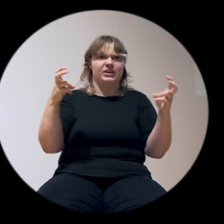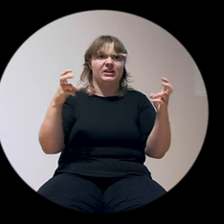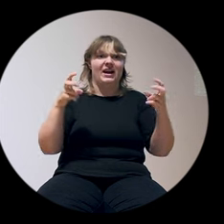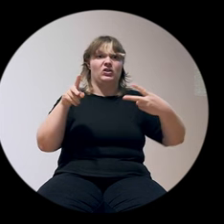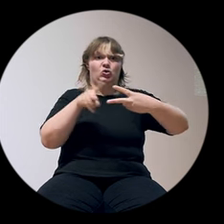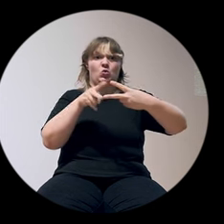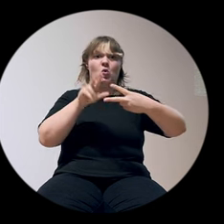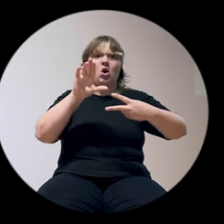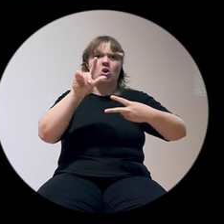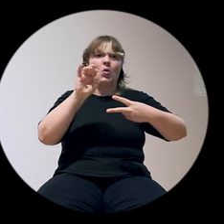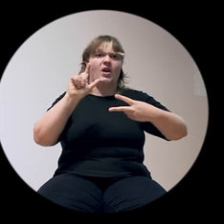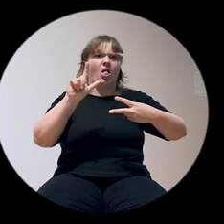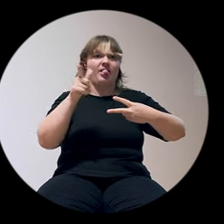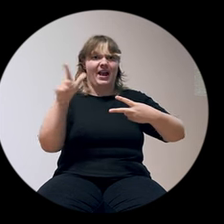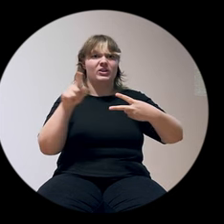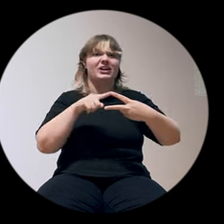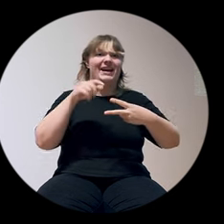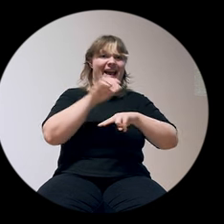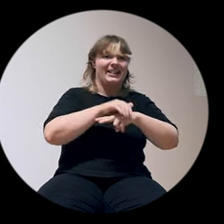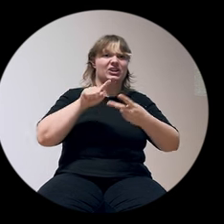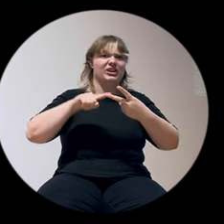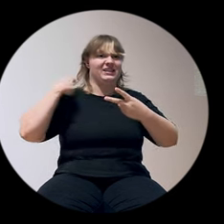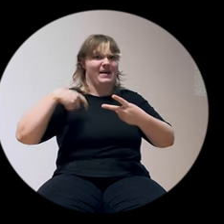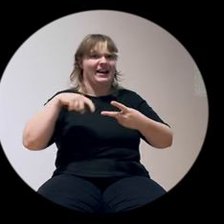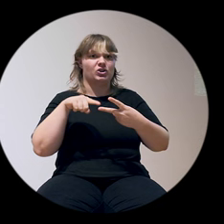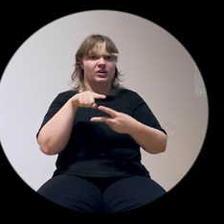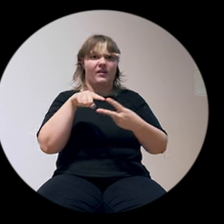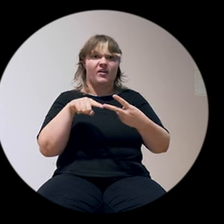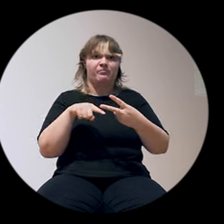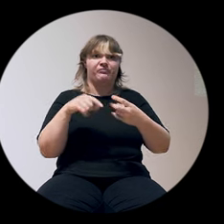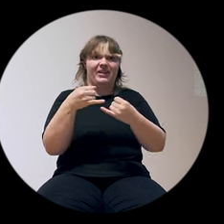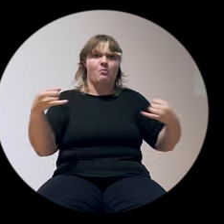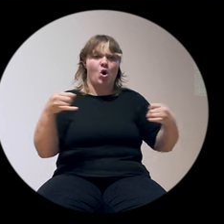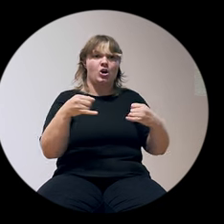colonial languages, so English and Spanish on each side of that border.